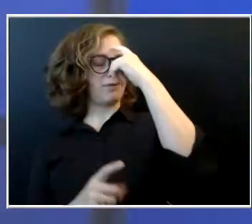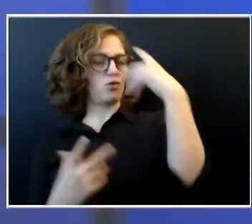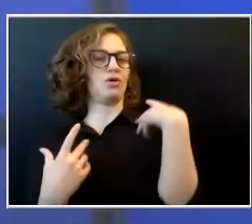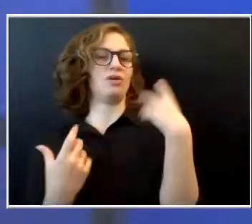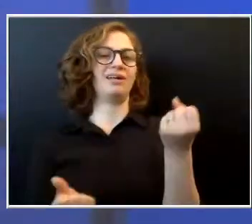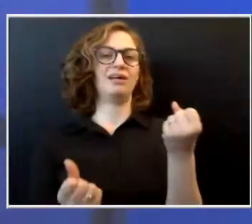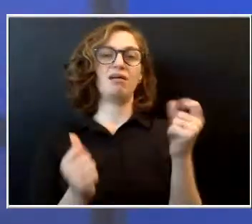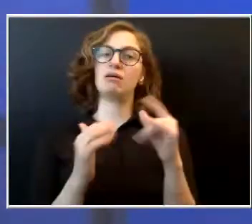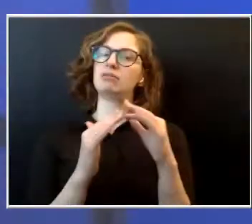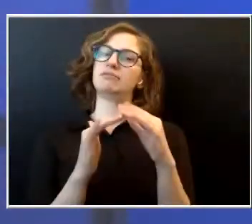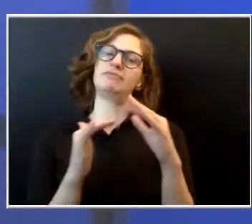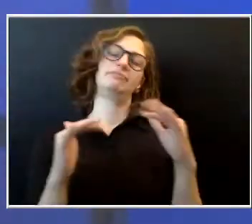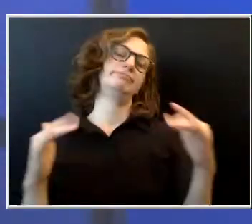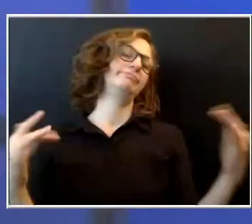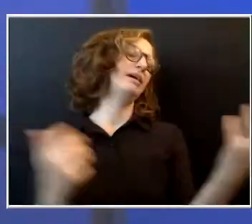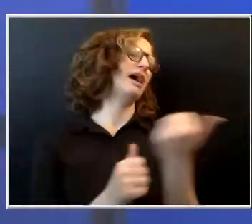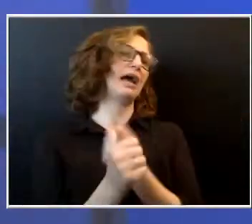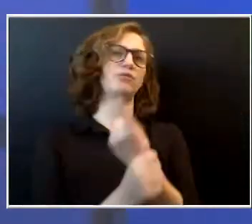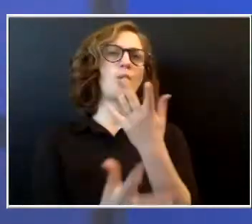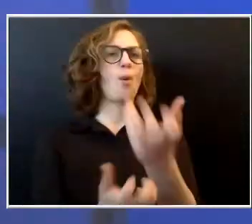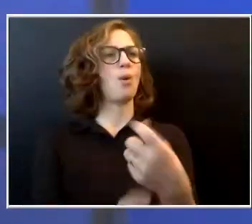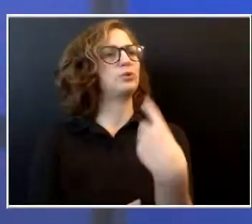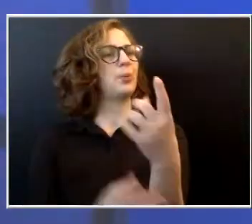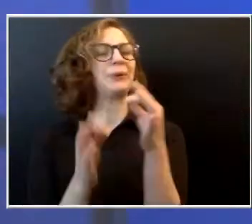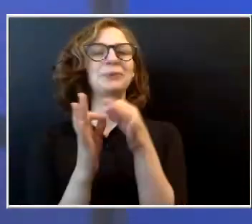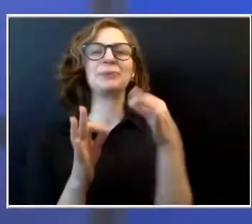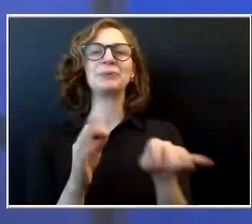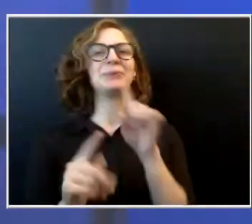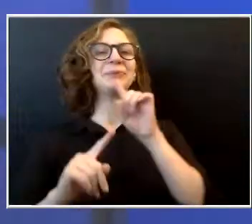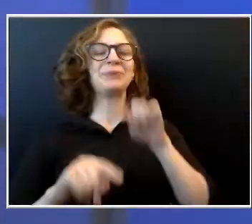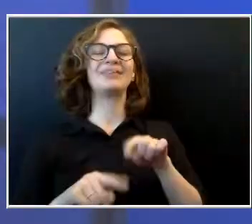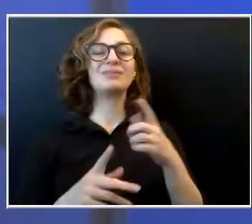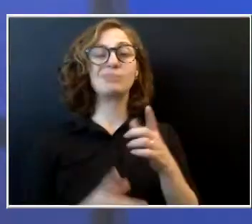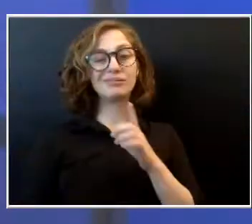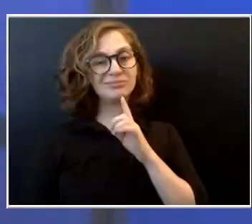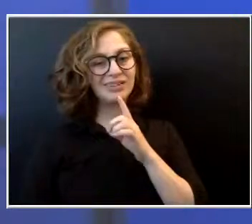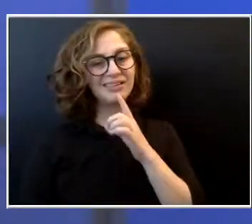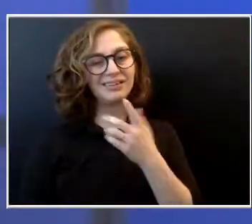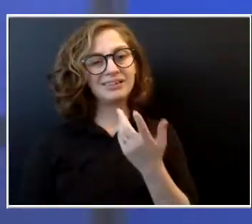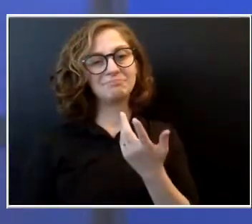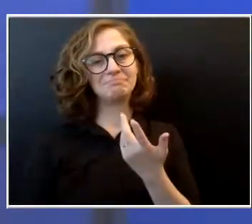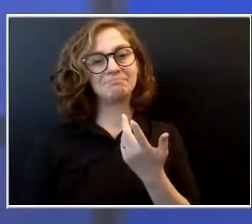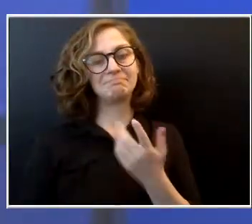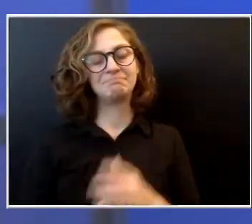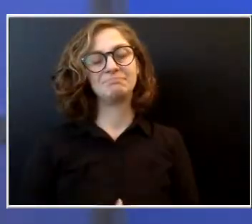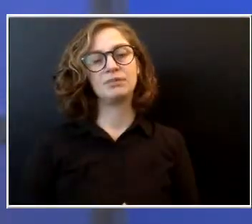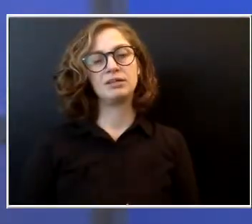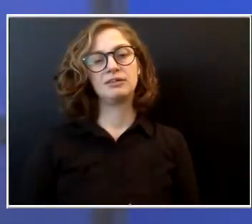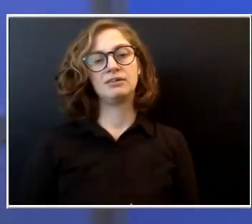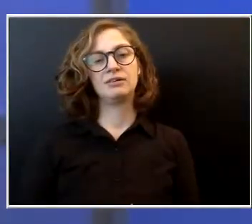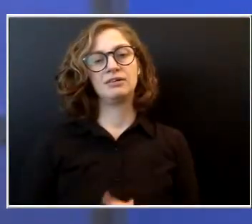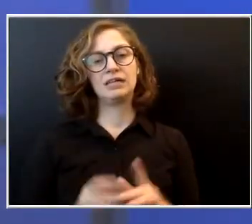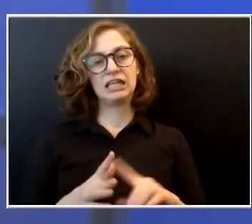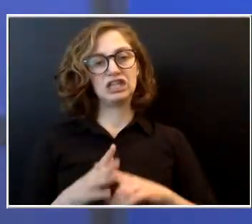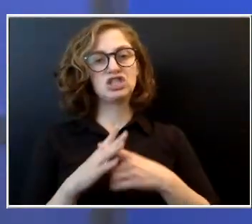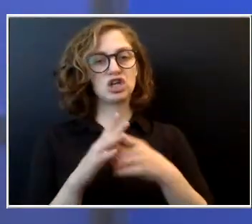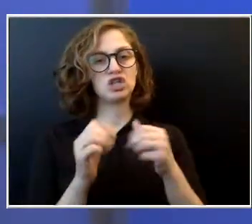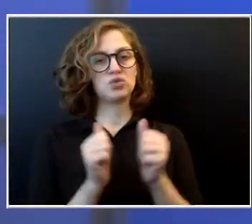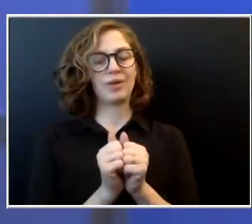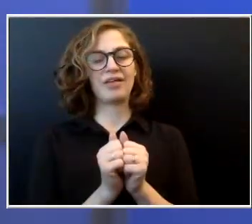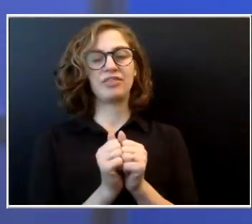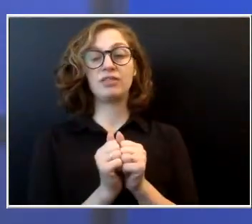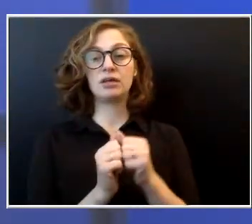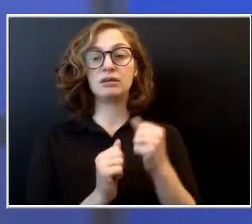to one simple thing. But, you know, the reality is I think it's going to start with an individual's attachment style. And